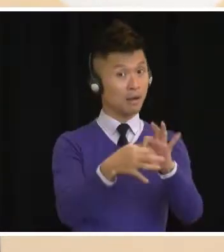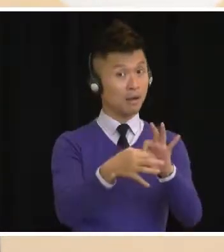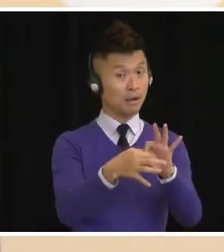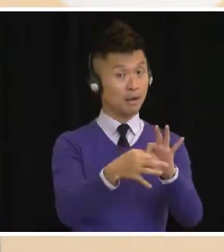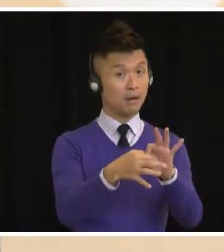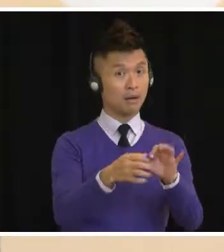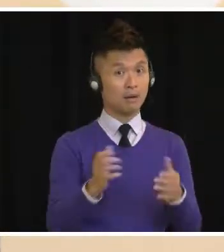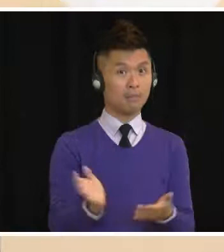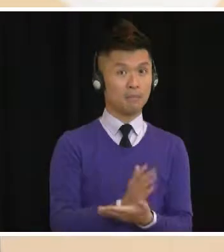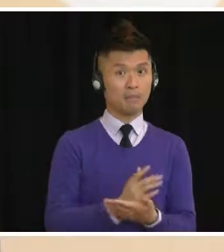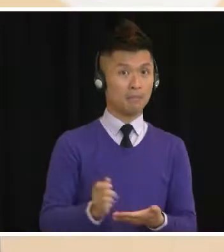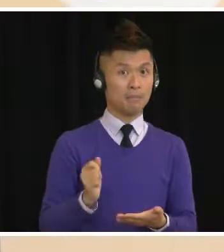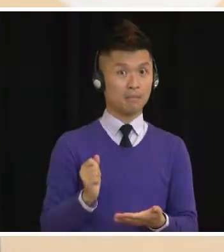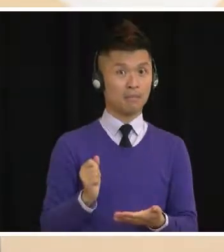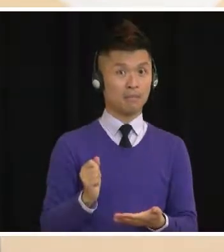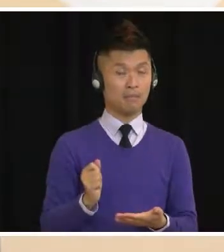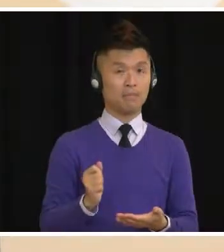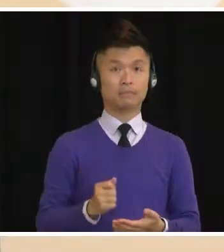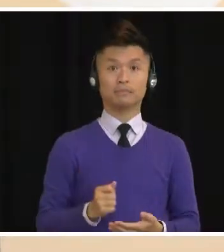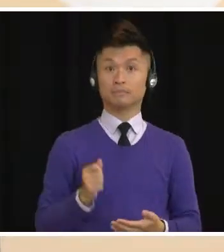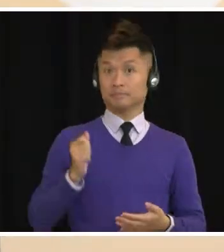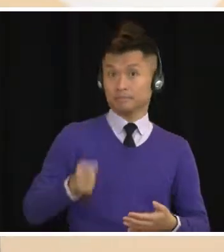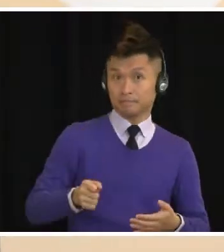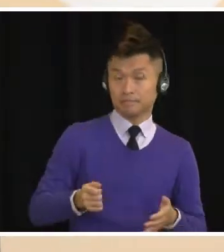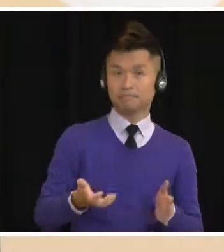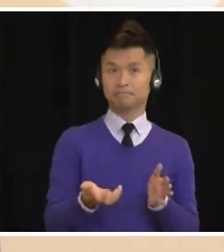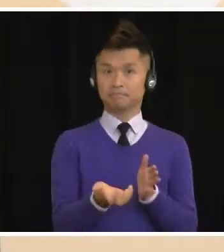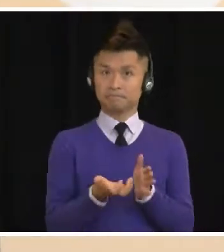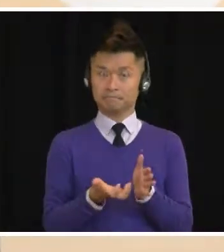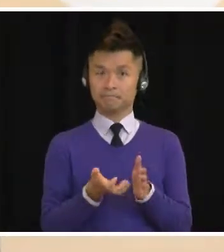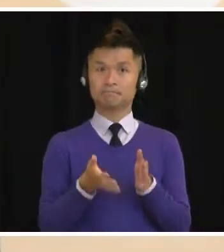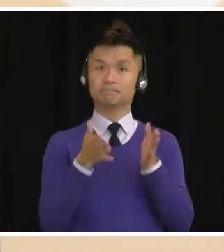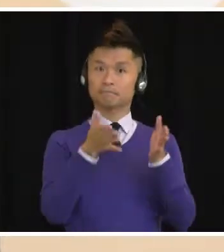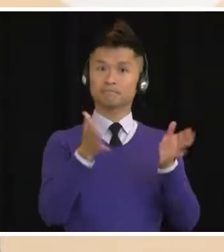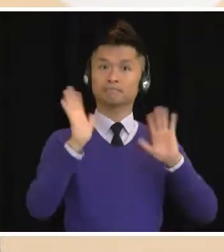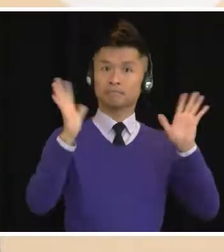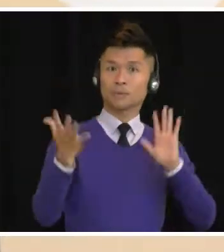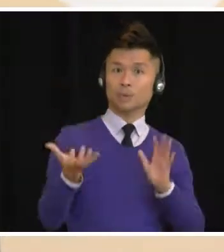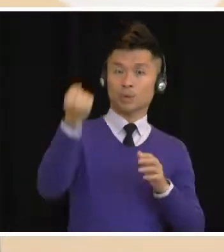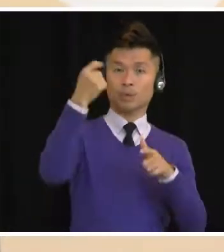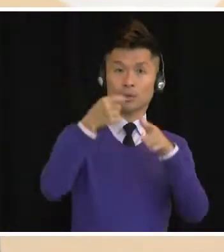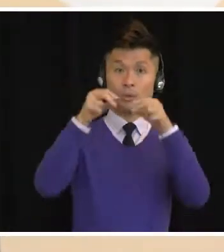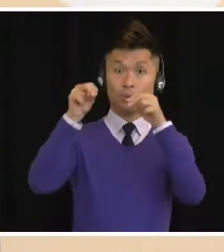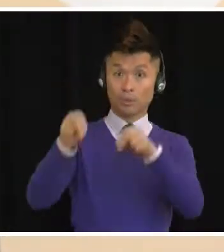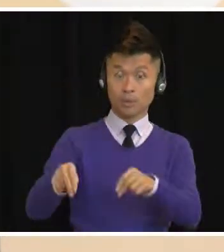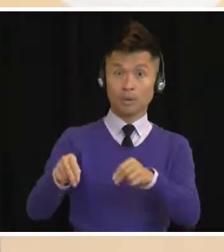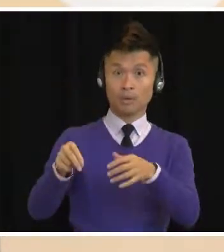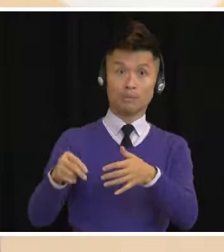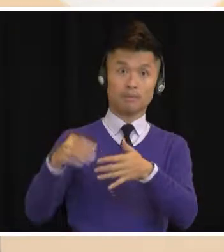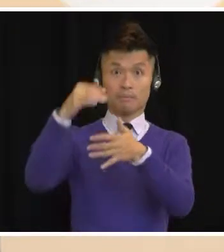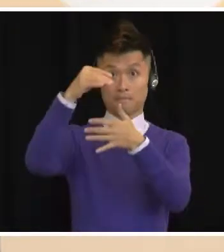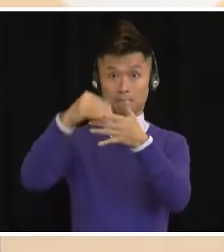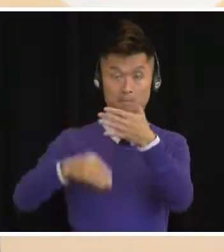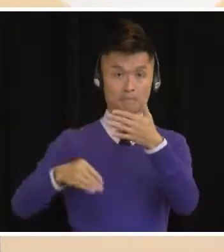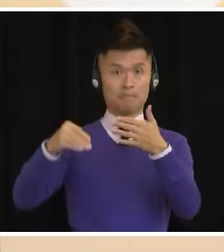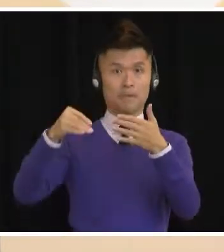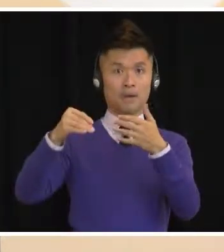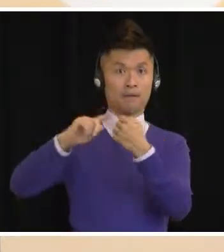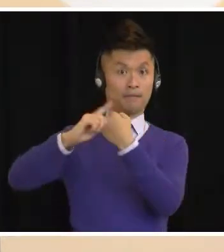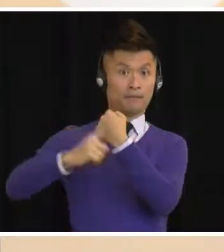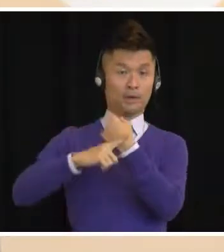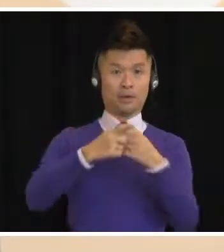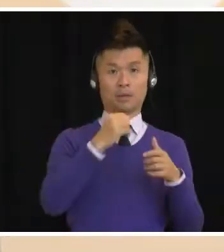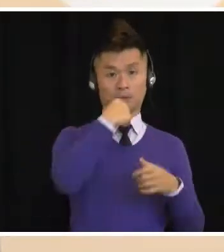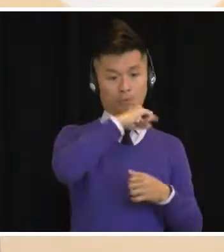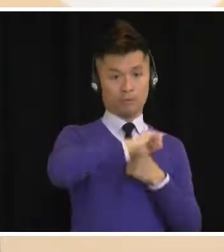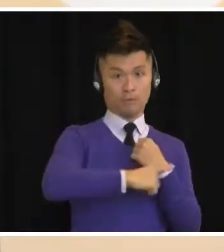expected or even obliged to give preference to the Convention on the Rights of the Child? So in simple